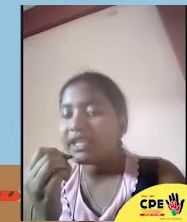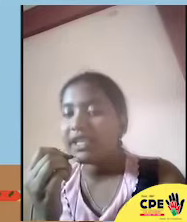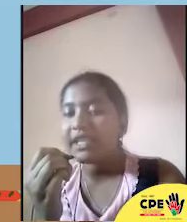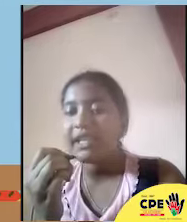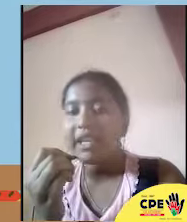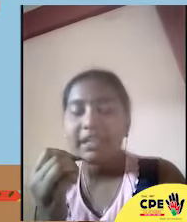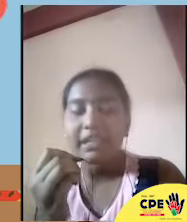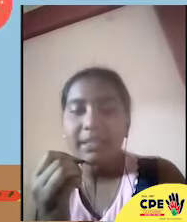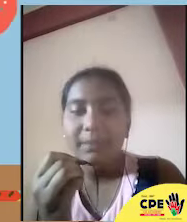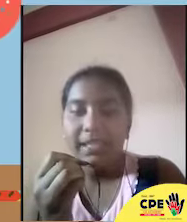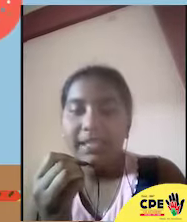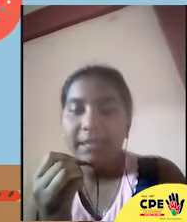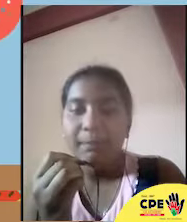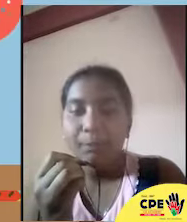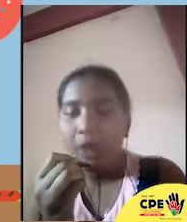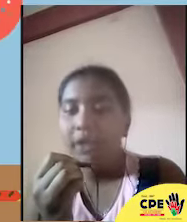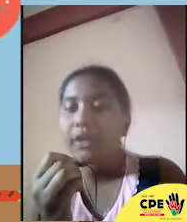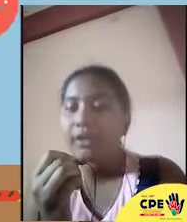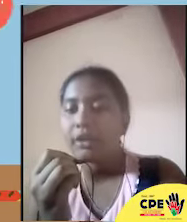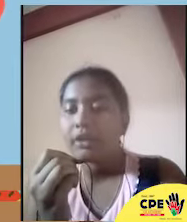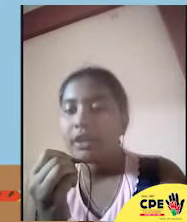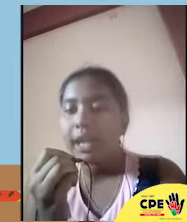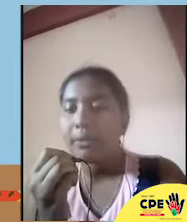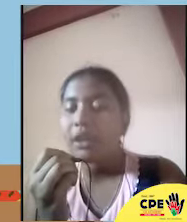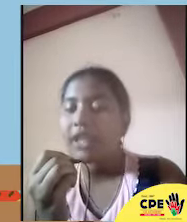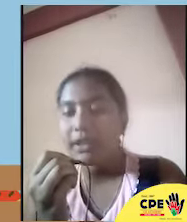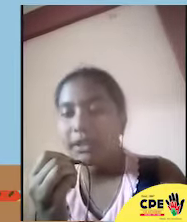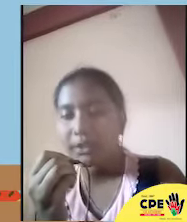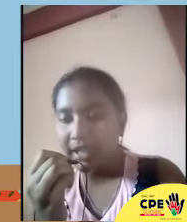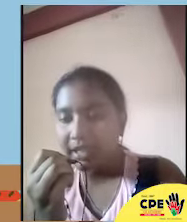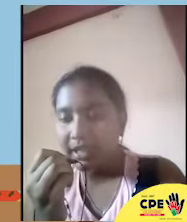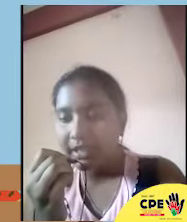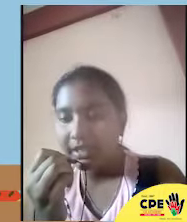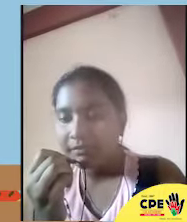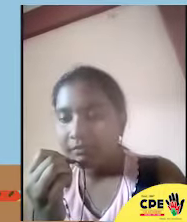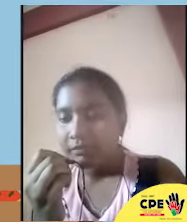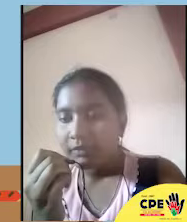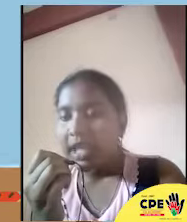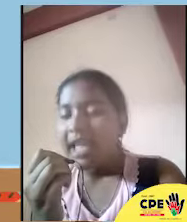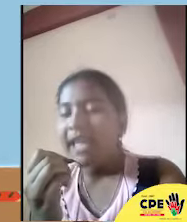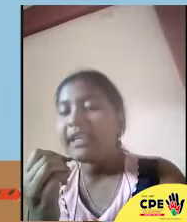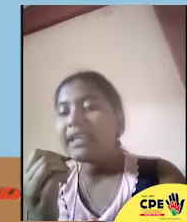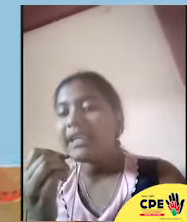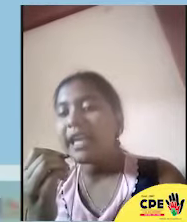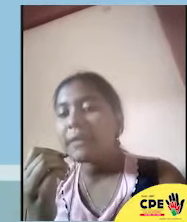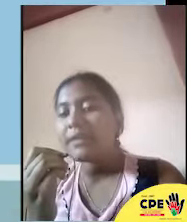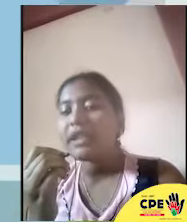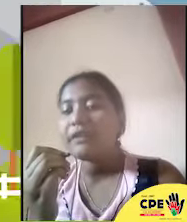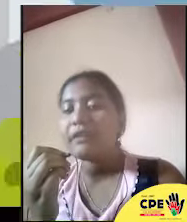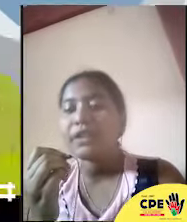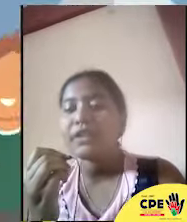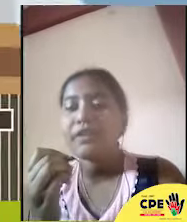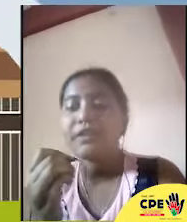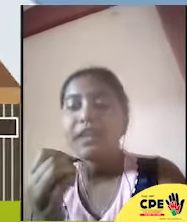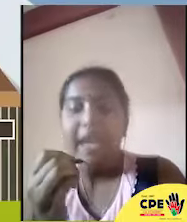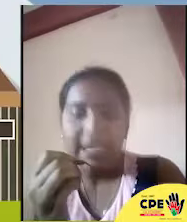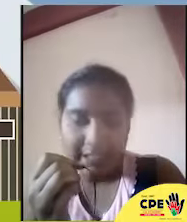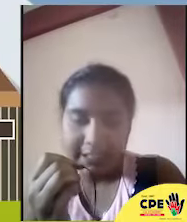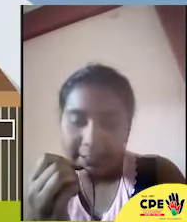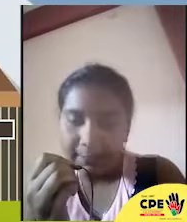can say that agriculture plays an important role among the other two sectors. Agriculture helps in influence of